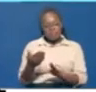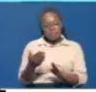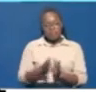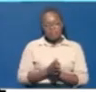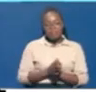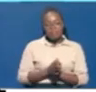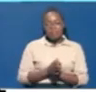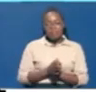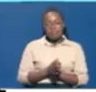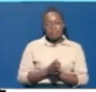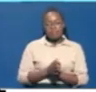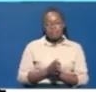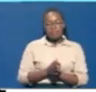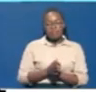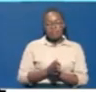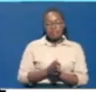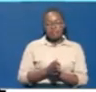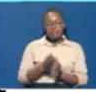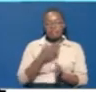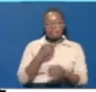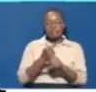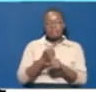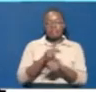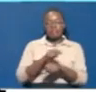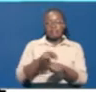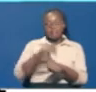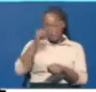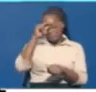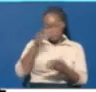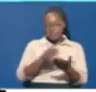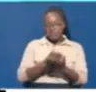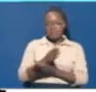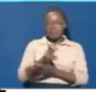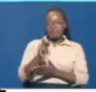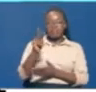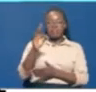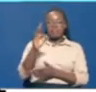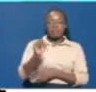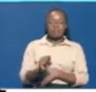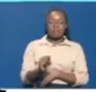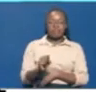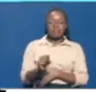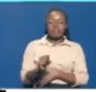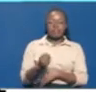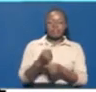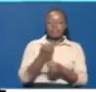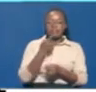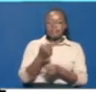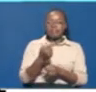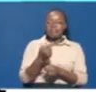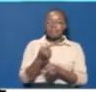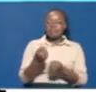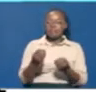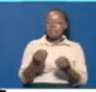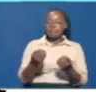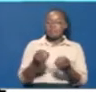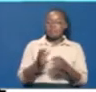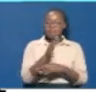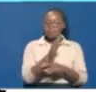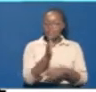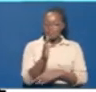course like to work with the national government, particularly through Kenya Forest Service, to make sure that, because a lot of the forests are still national